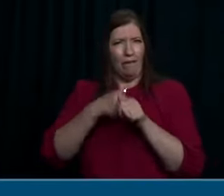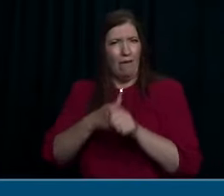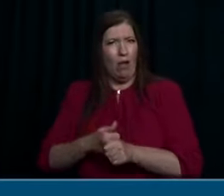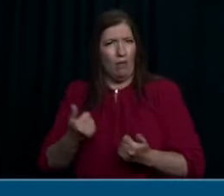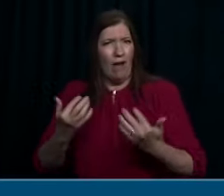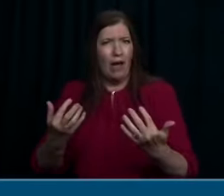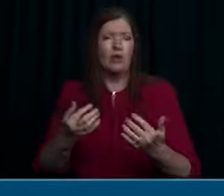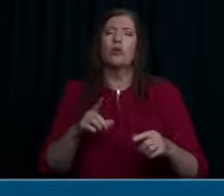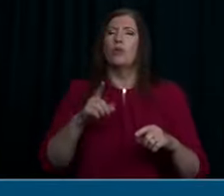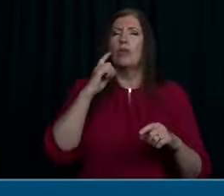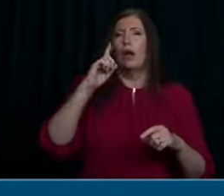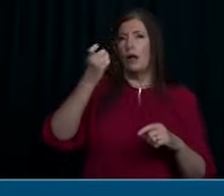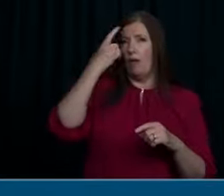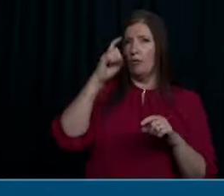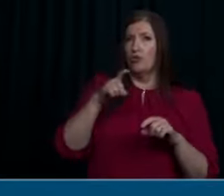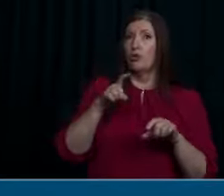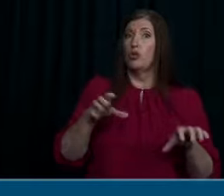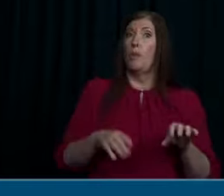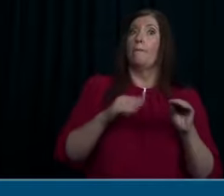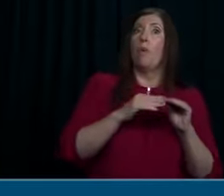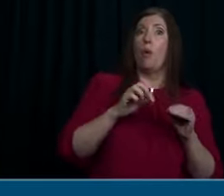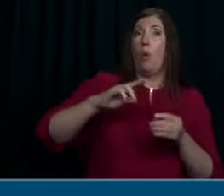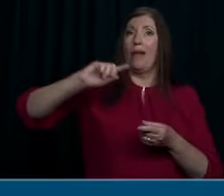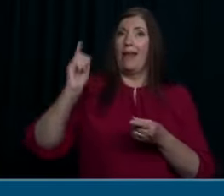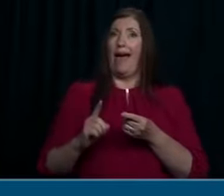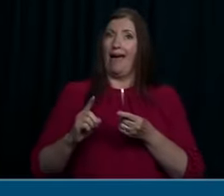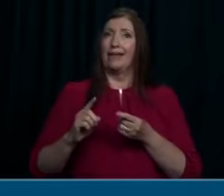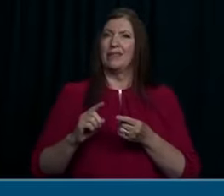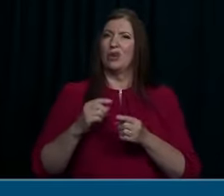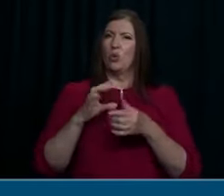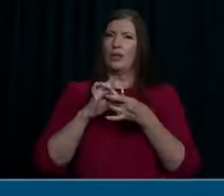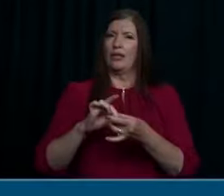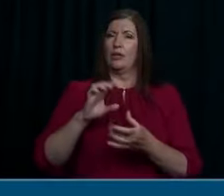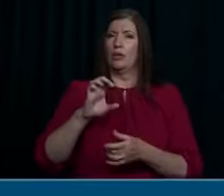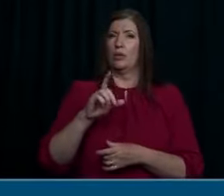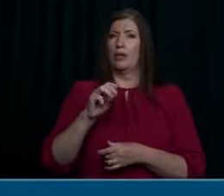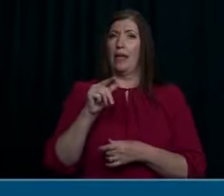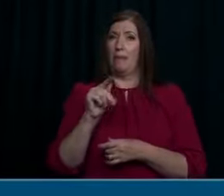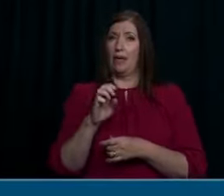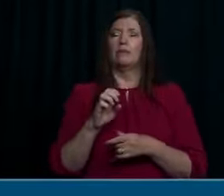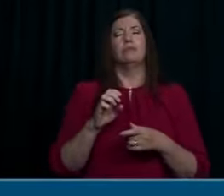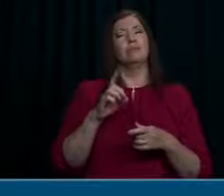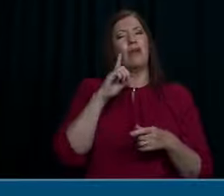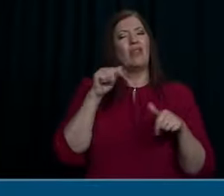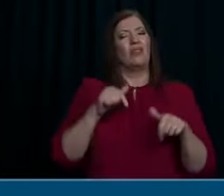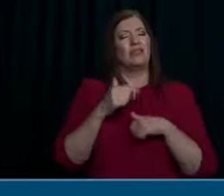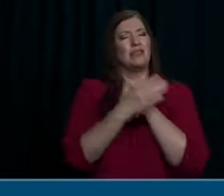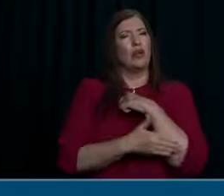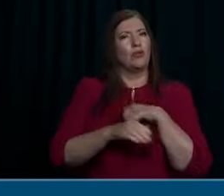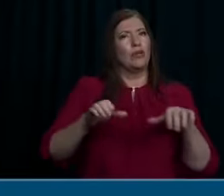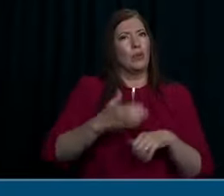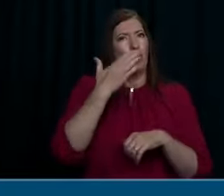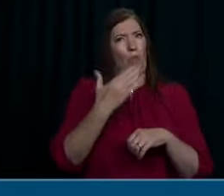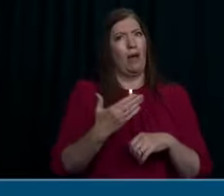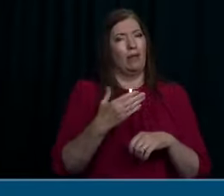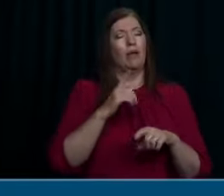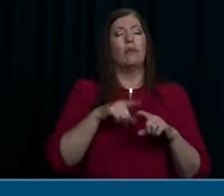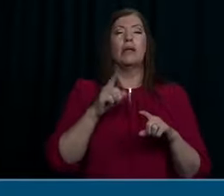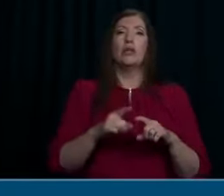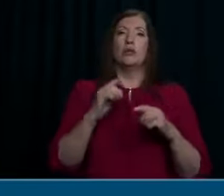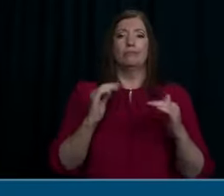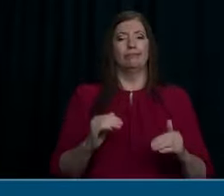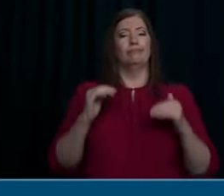on the climate change front? I think we're doing quite well as a country. I think we need to step it up and put some